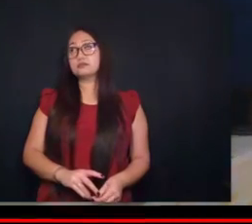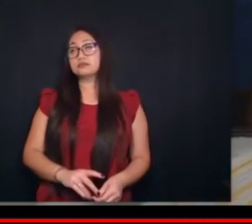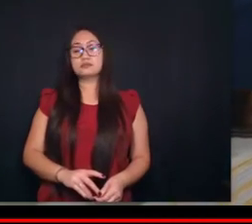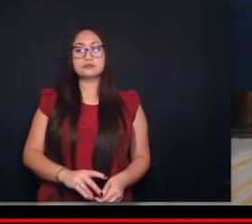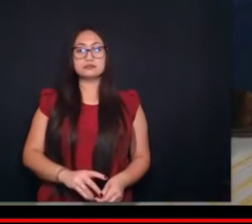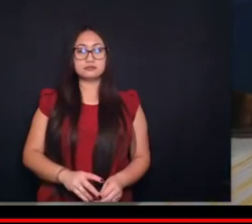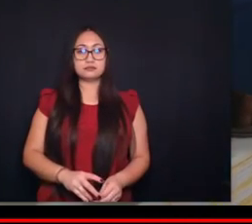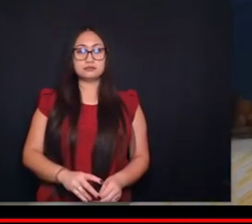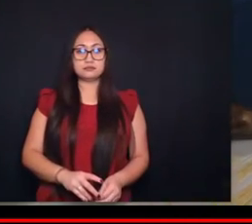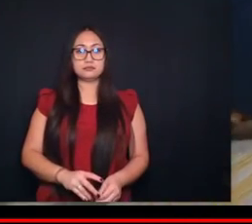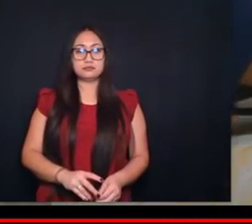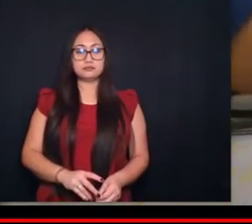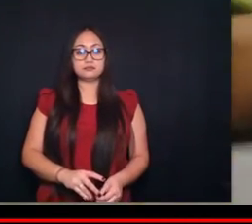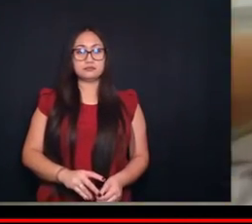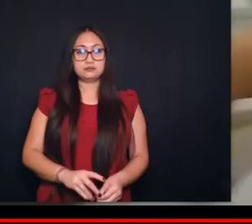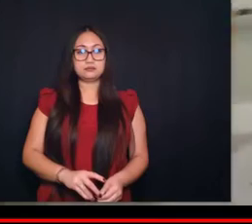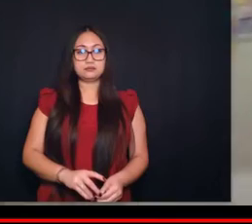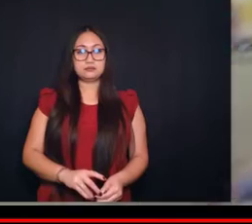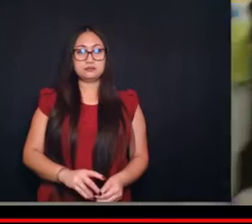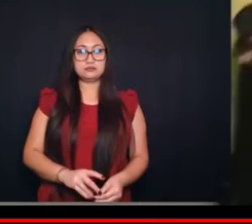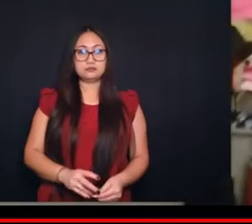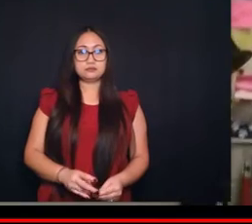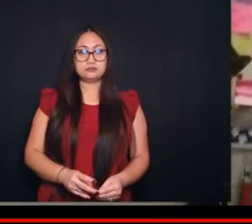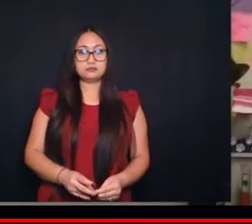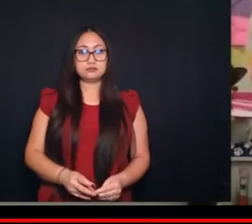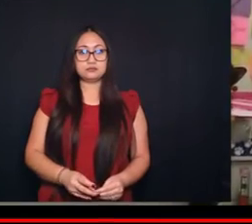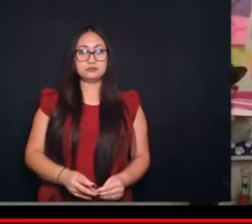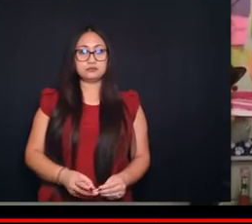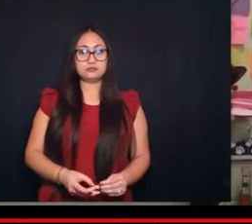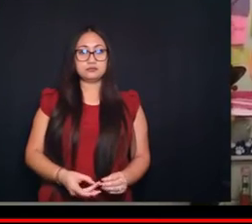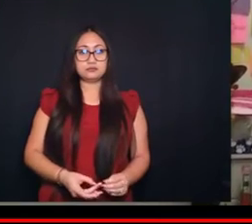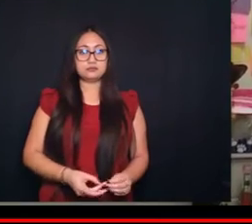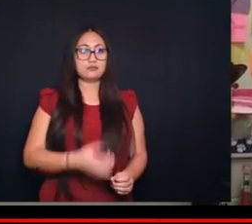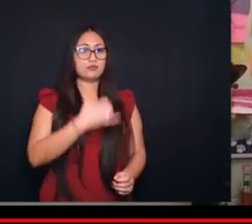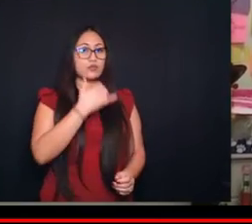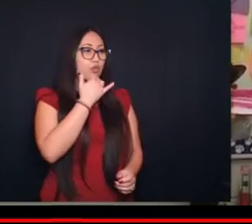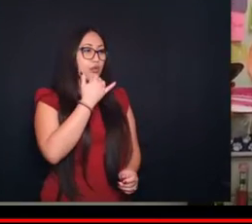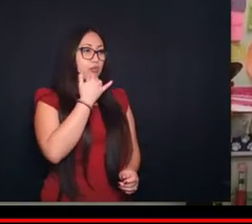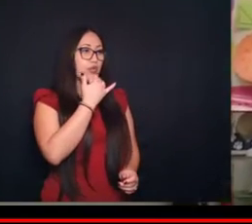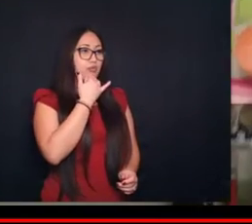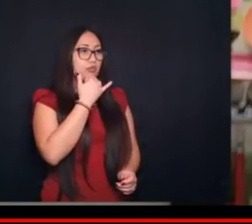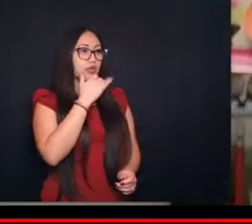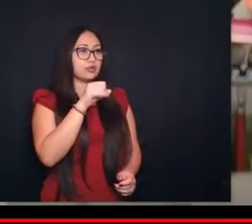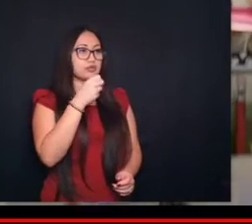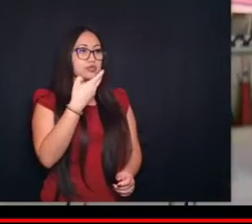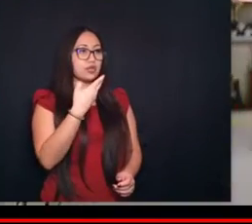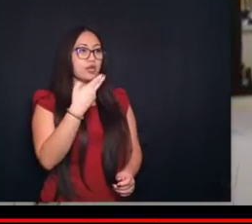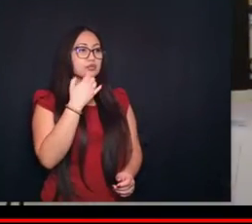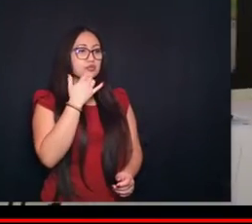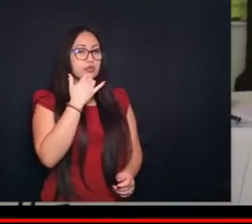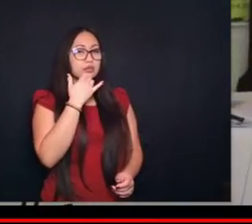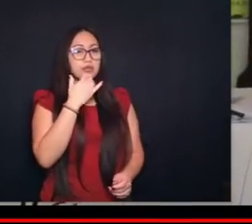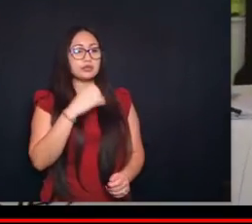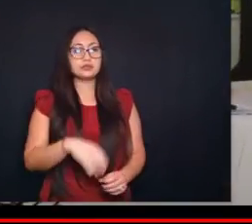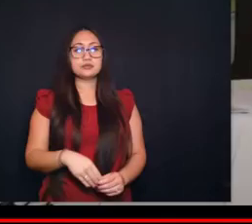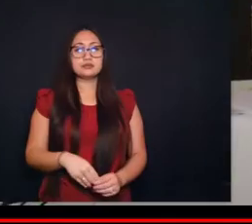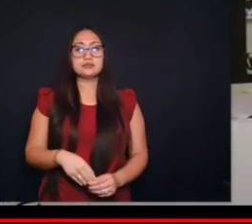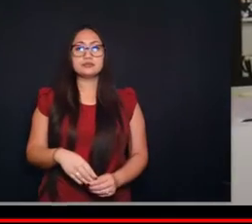becoming prey. Josh, that's wrong. That's wrong, Josh. Josh, that's wrong.